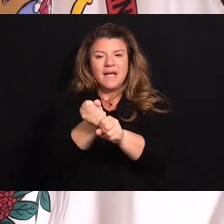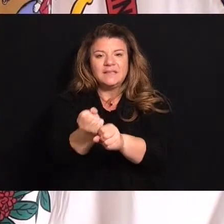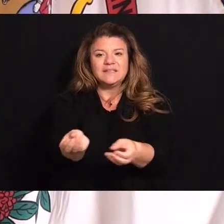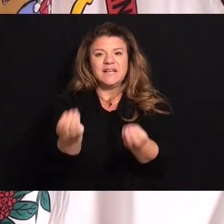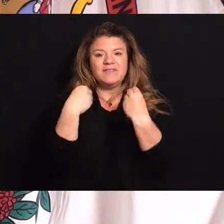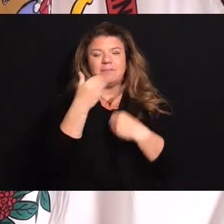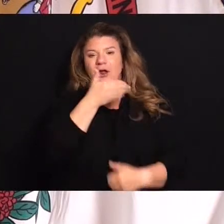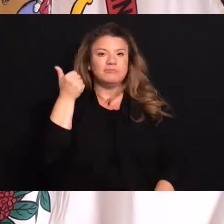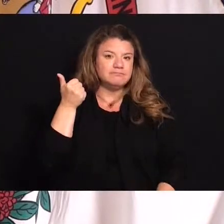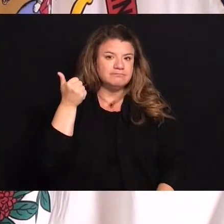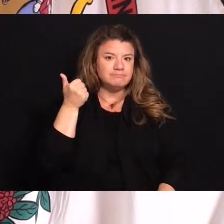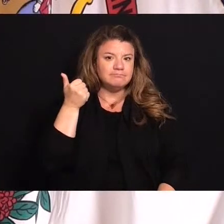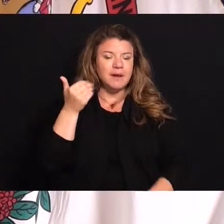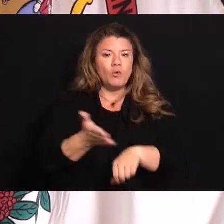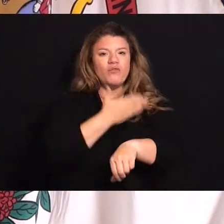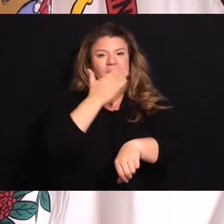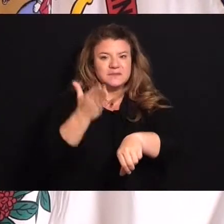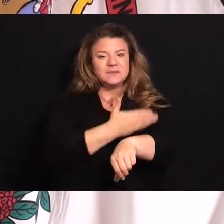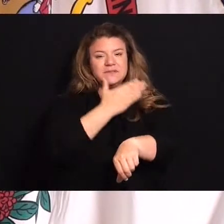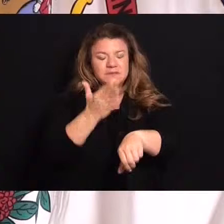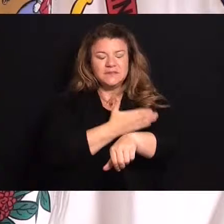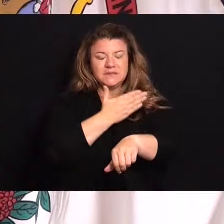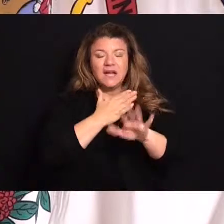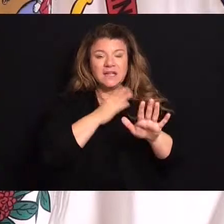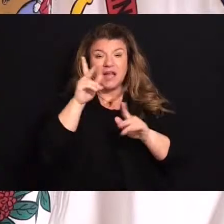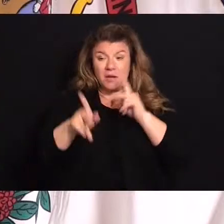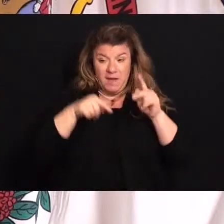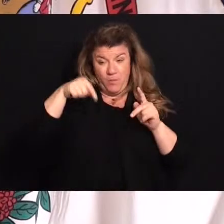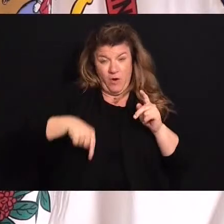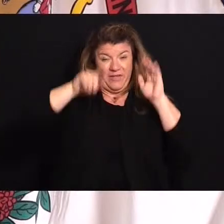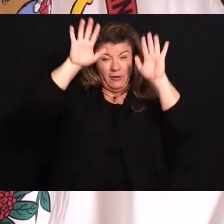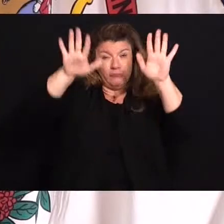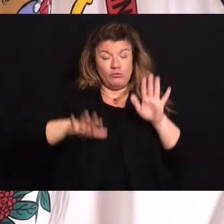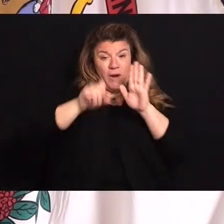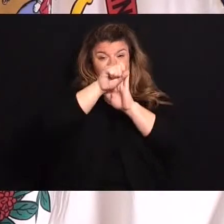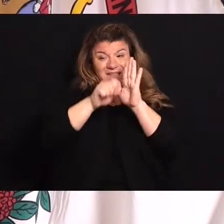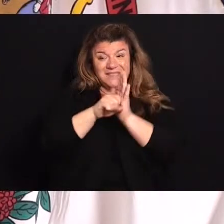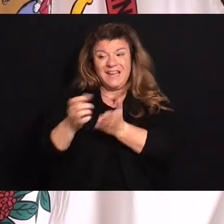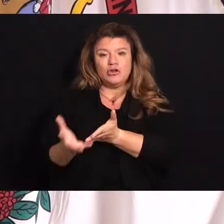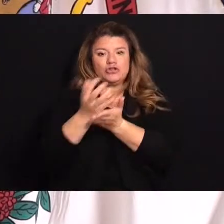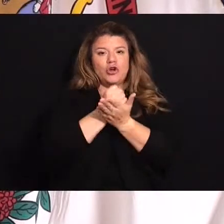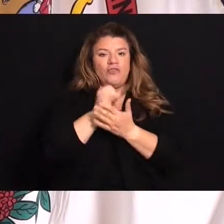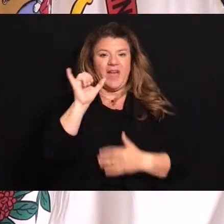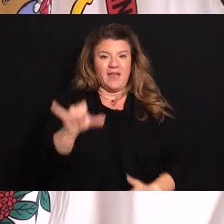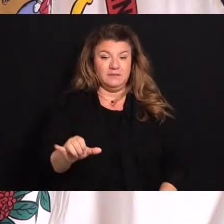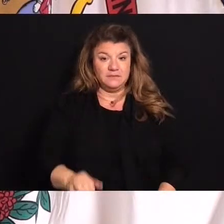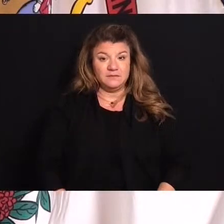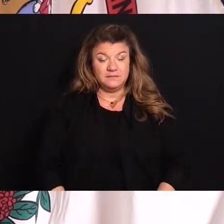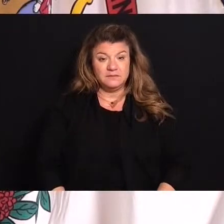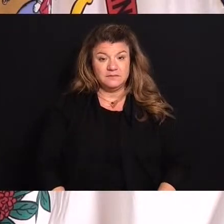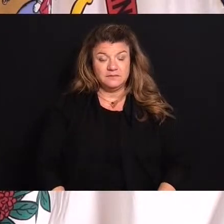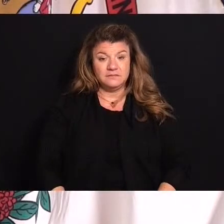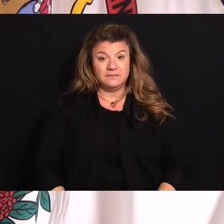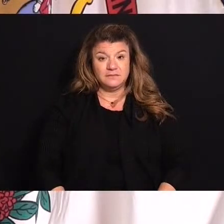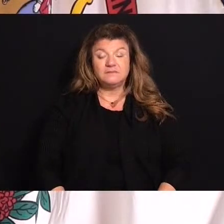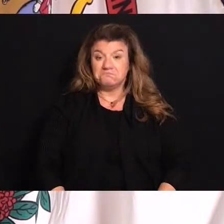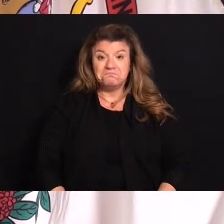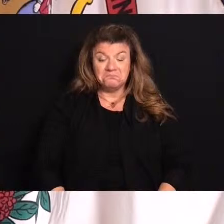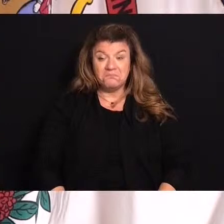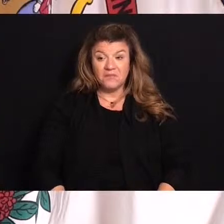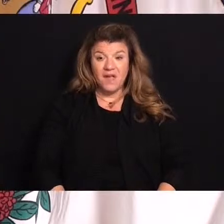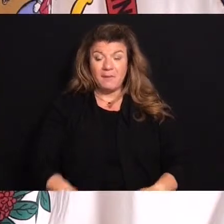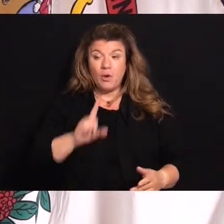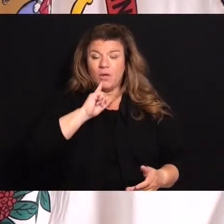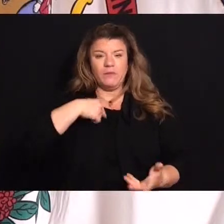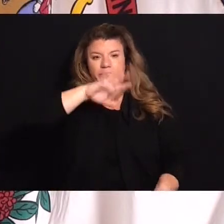better. Our people in this great state deserve that. Now, with all of that, we've been so